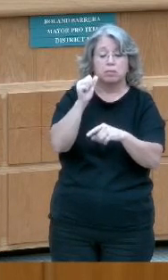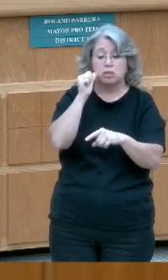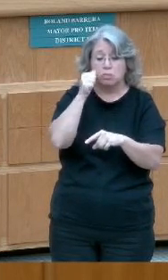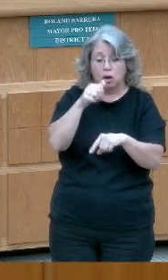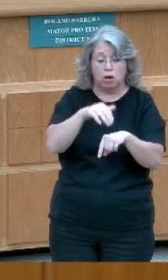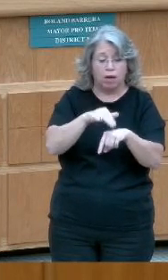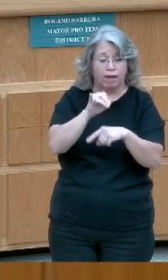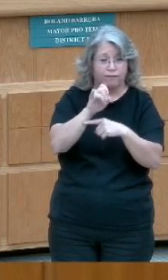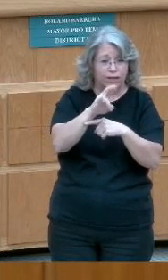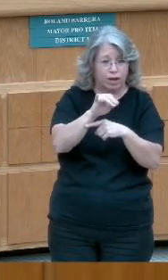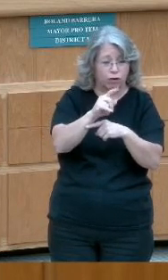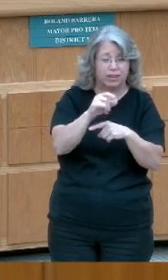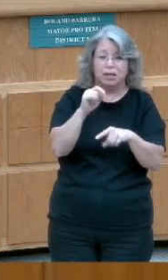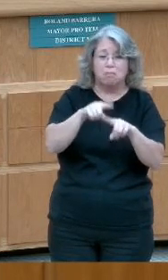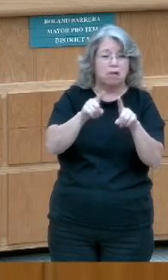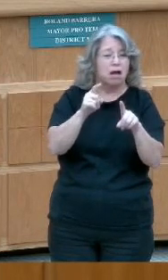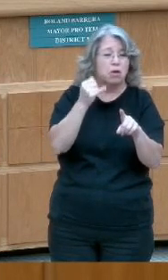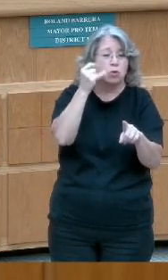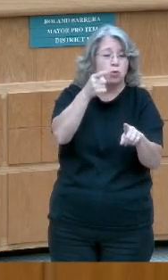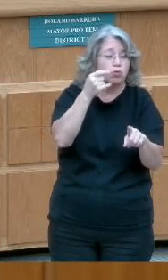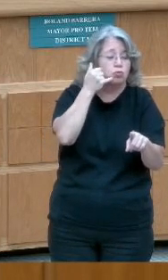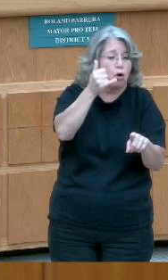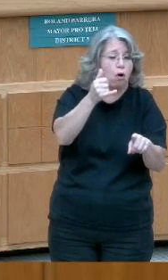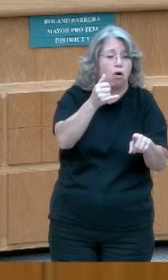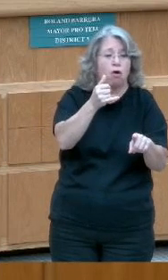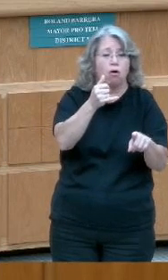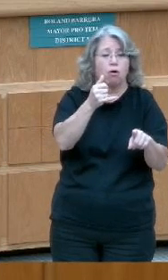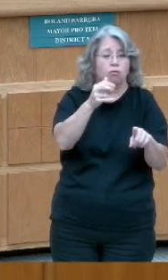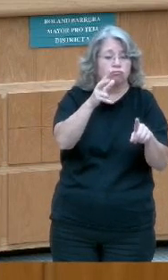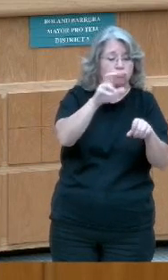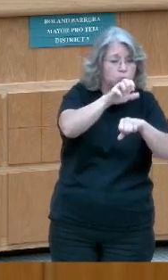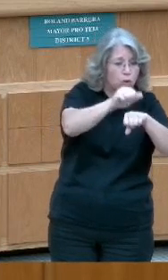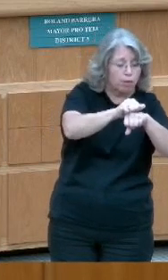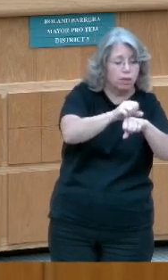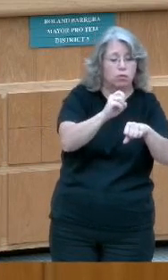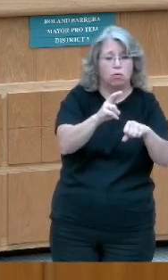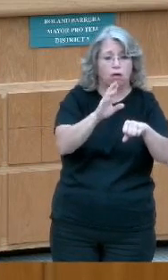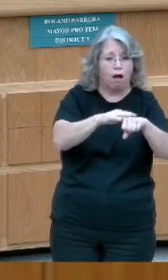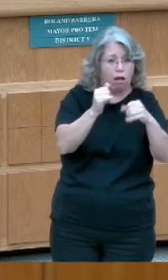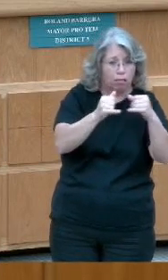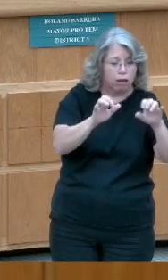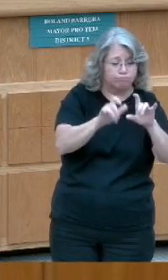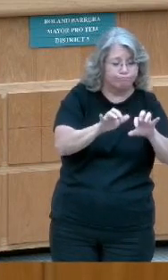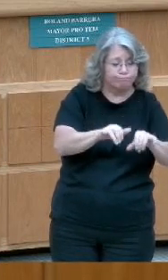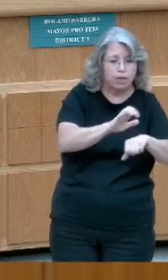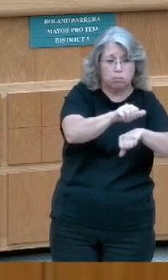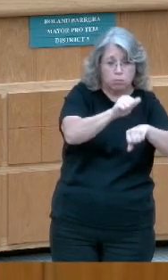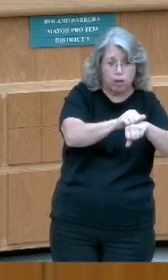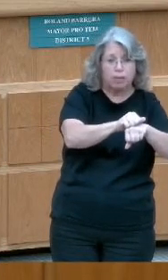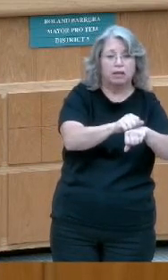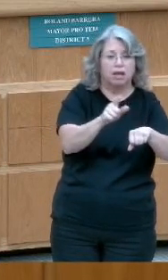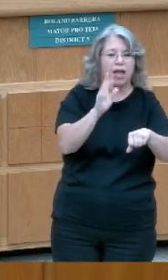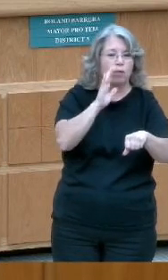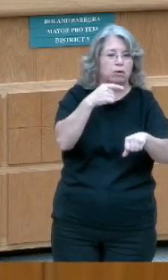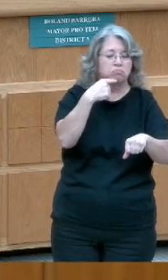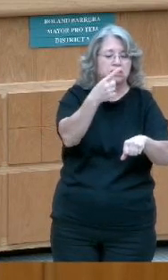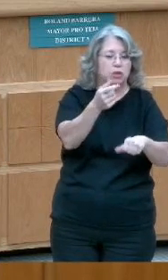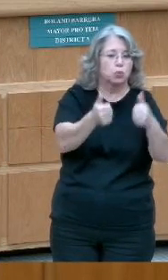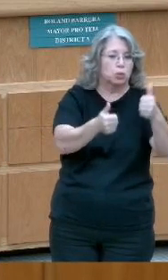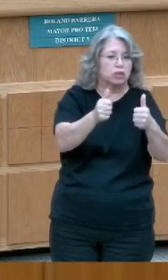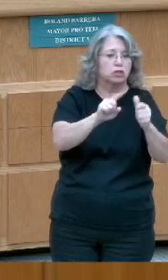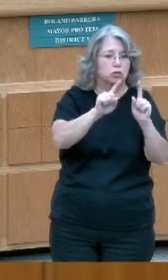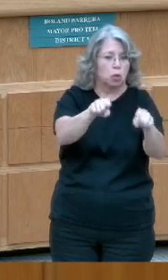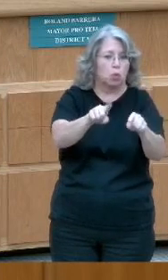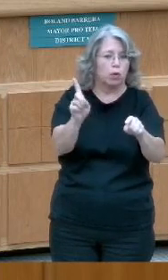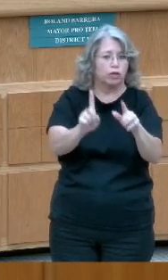know where to go. And again, I am truly moved by the effort the Lone Star State